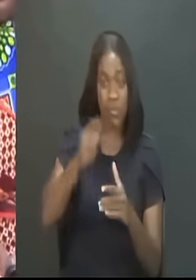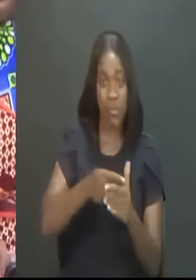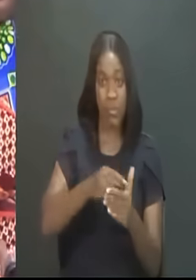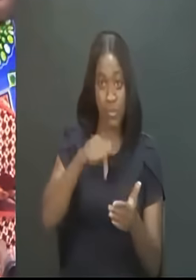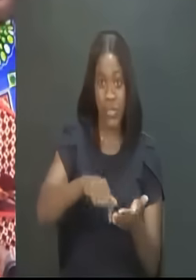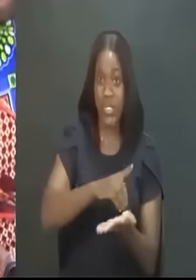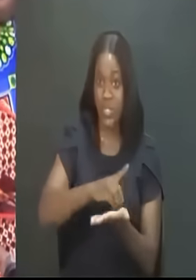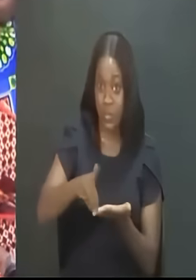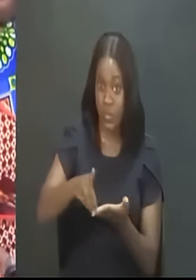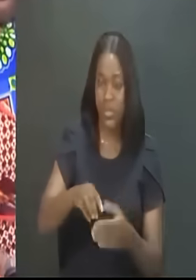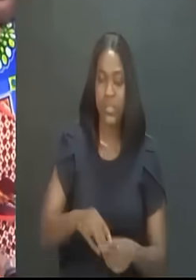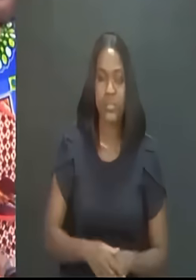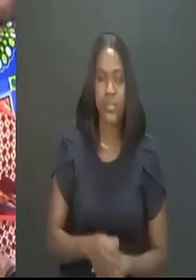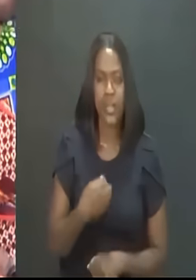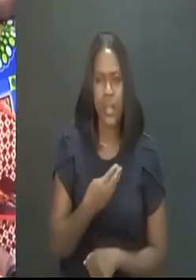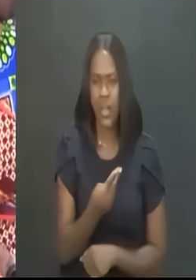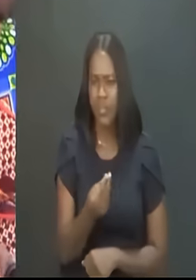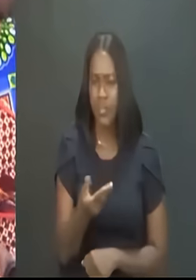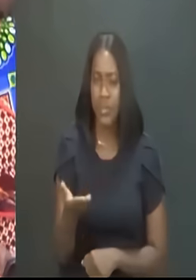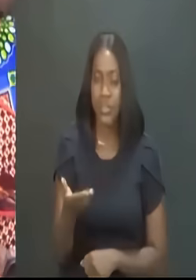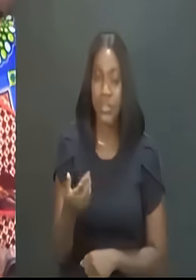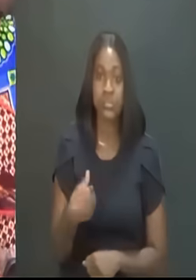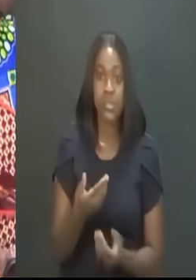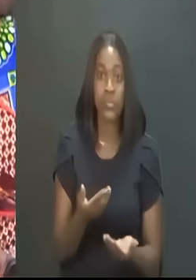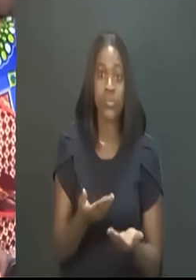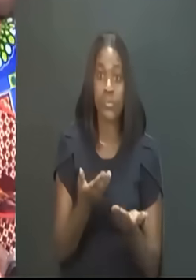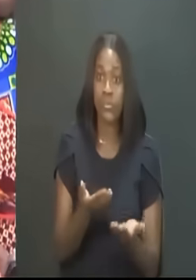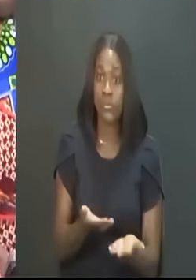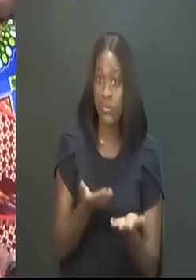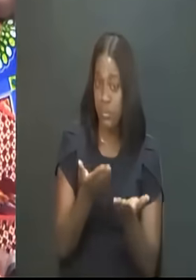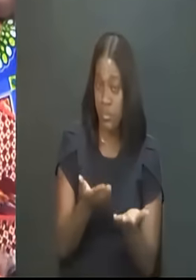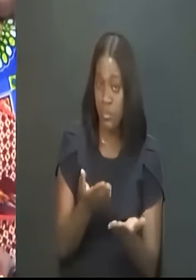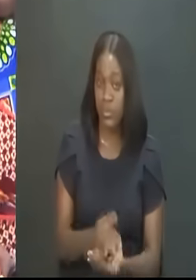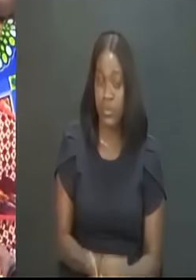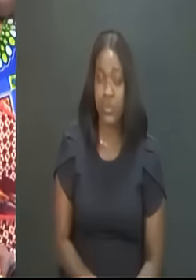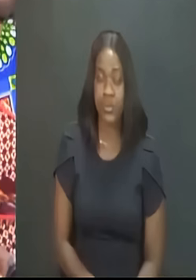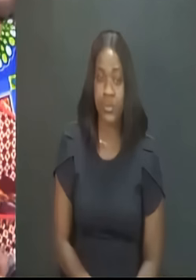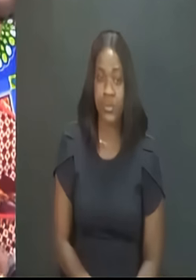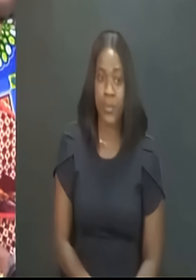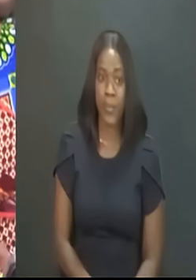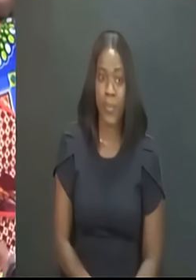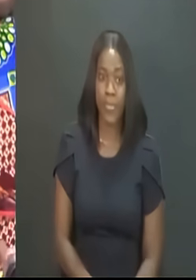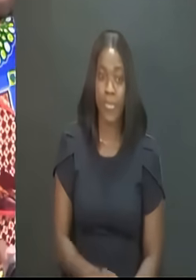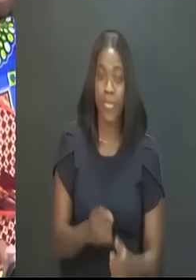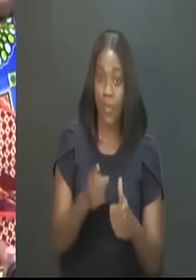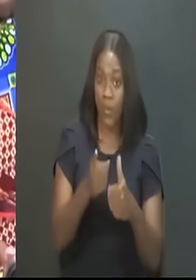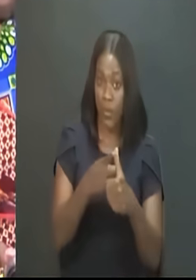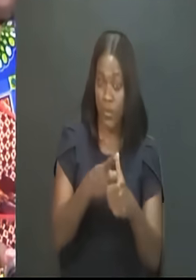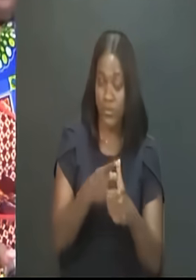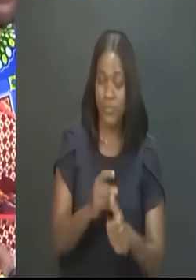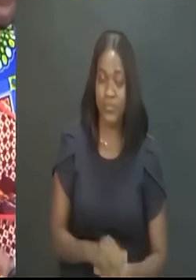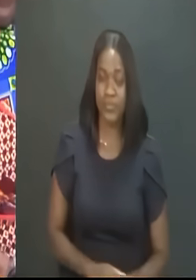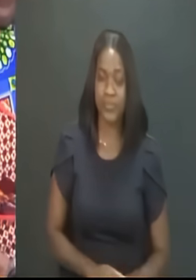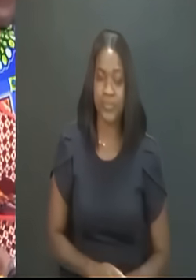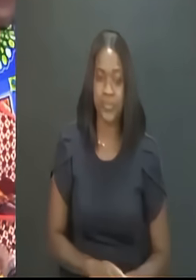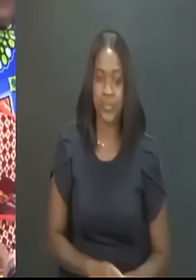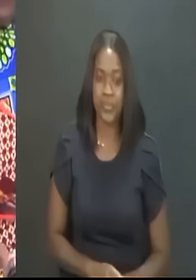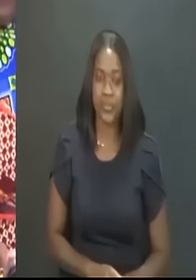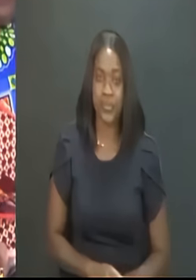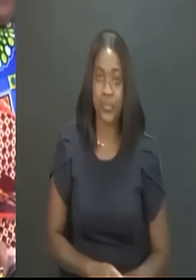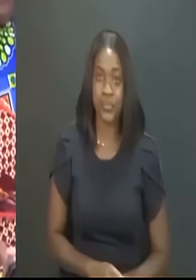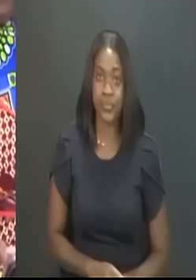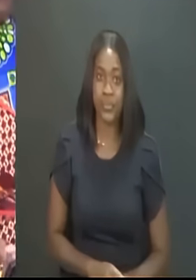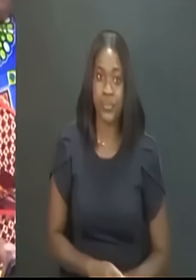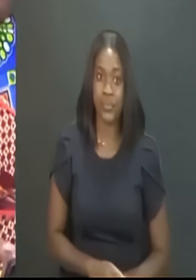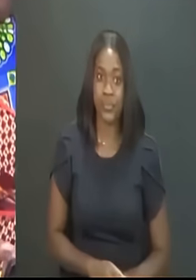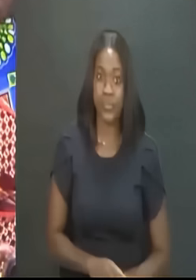observations I want to put across. So, Speaker, one, on the listed business